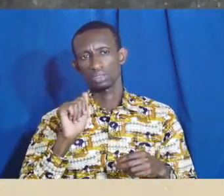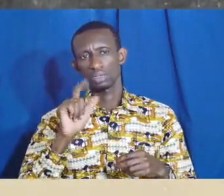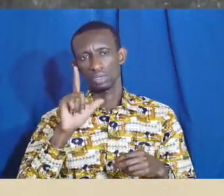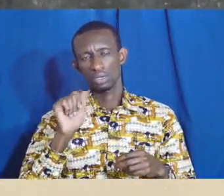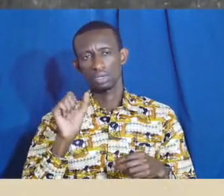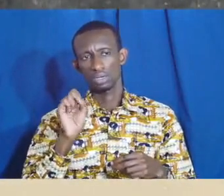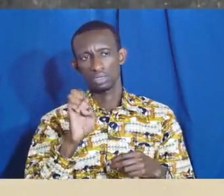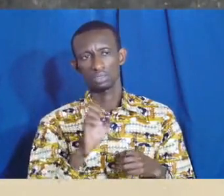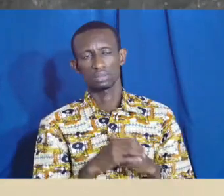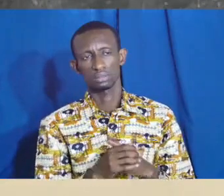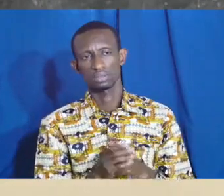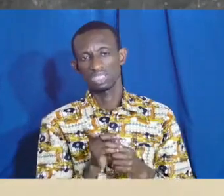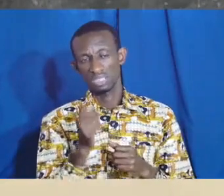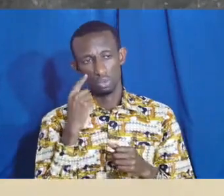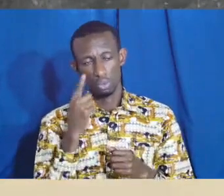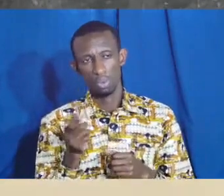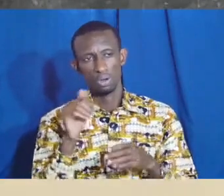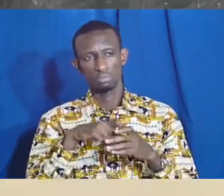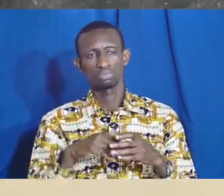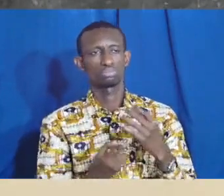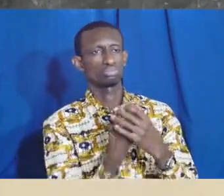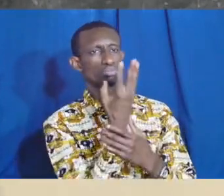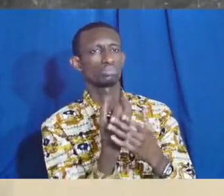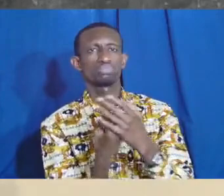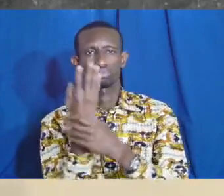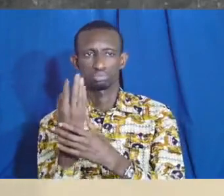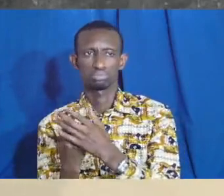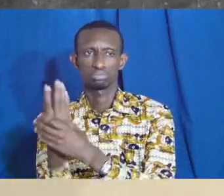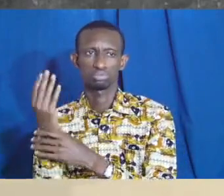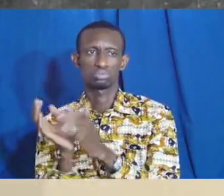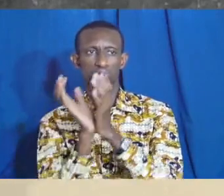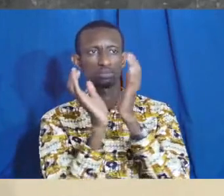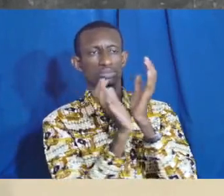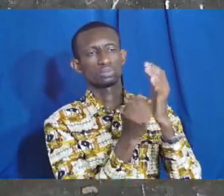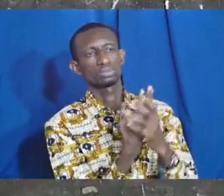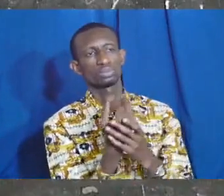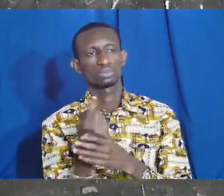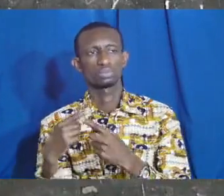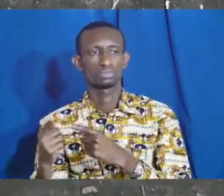which is commonly found in plants, and